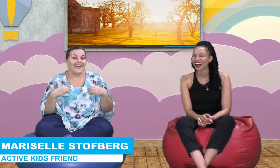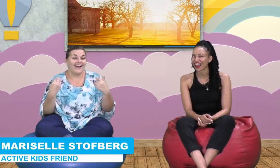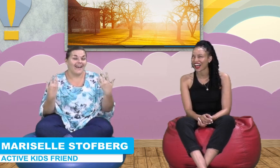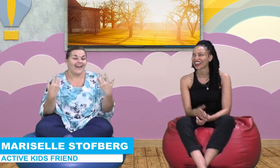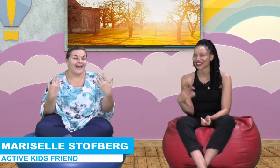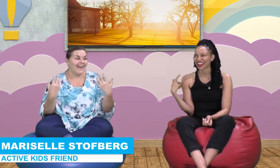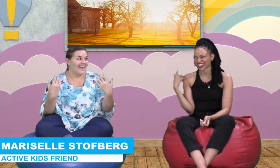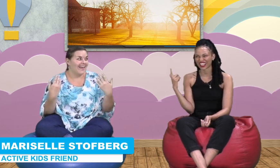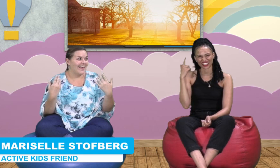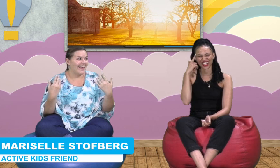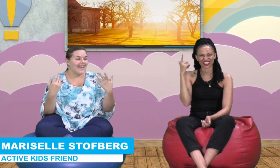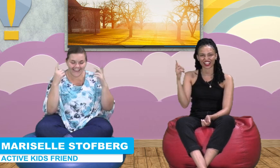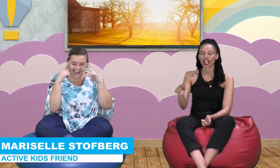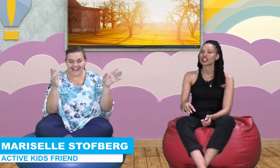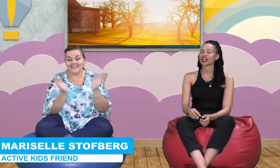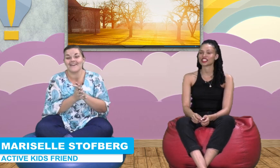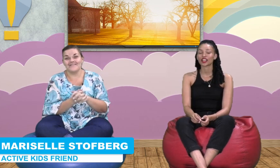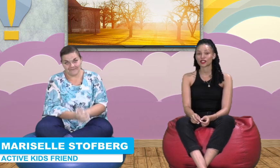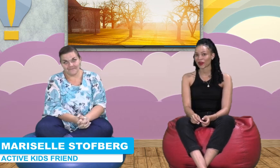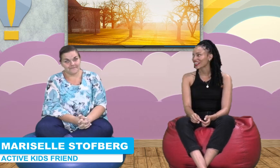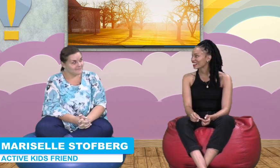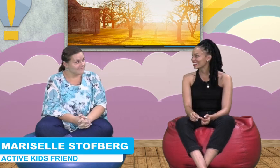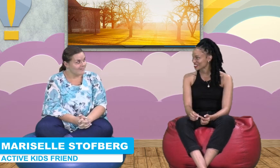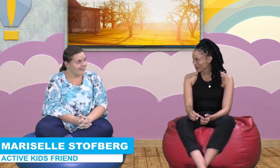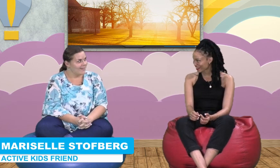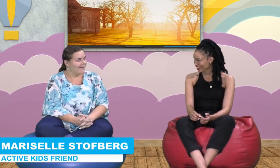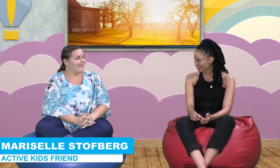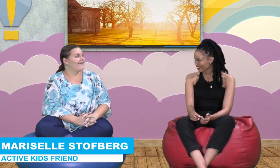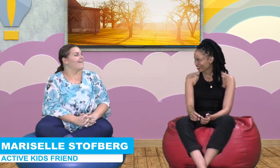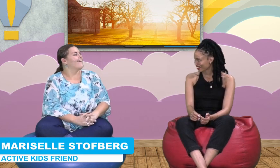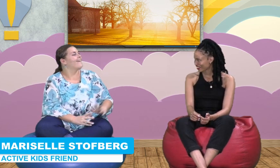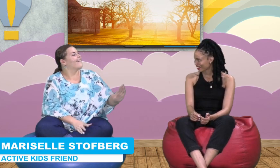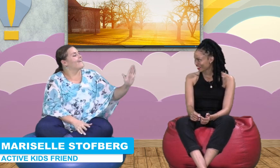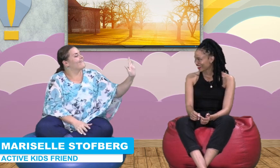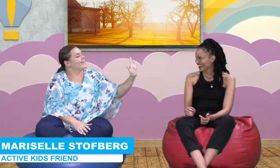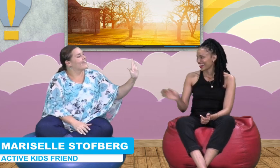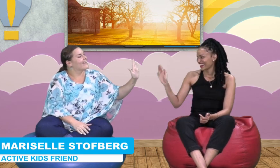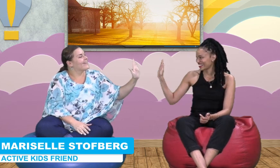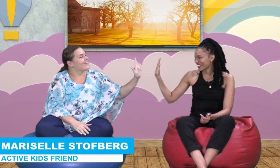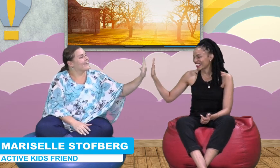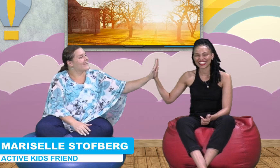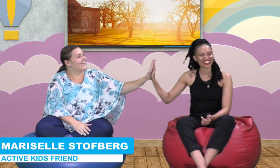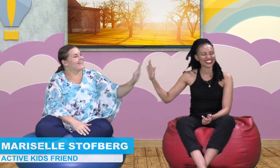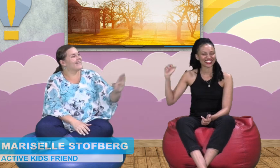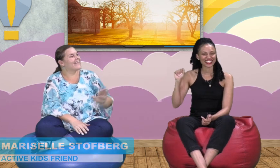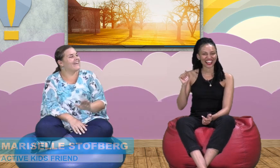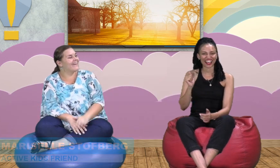Oh, yeah. I get it. So it's twinkle, twinkle. Really?